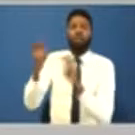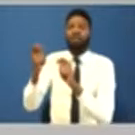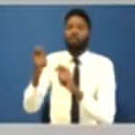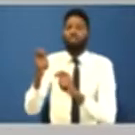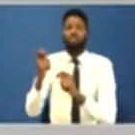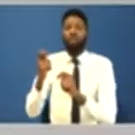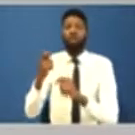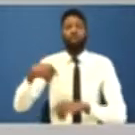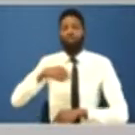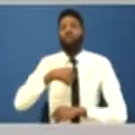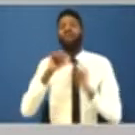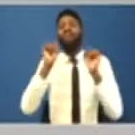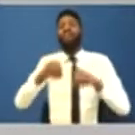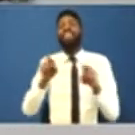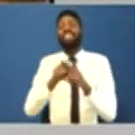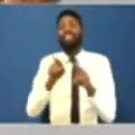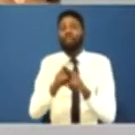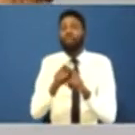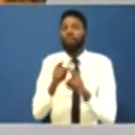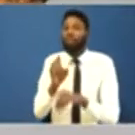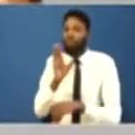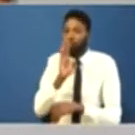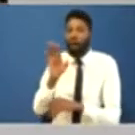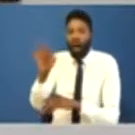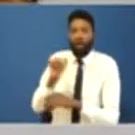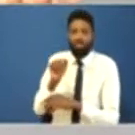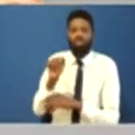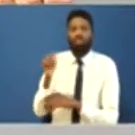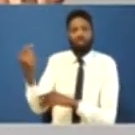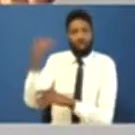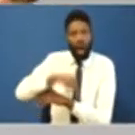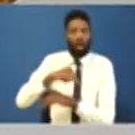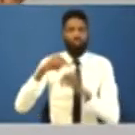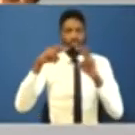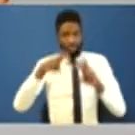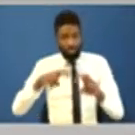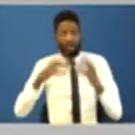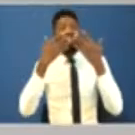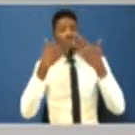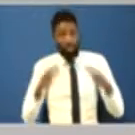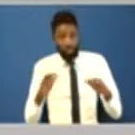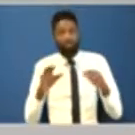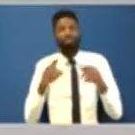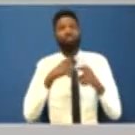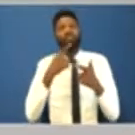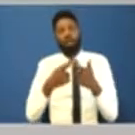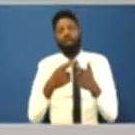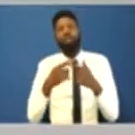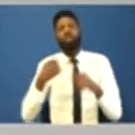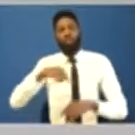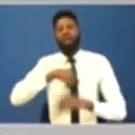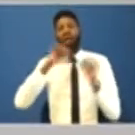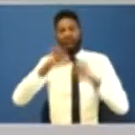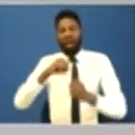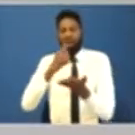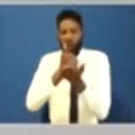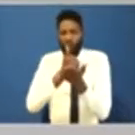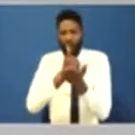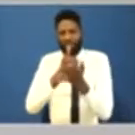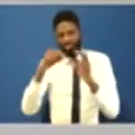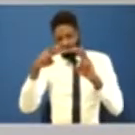simply borrow them occasionally to conduct certain investigations to also have proper auditing of